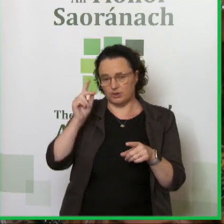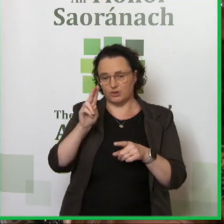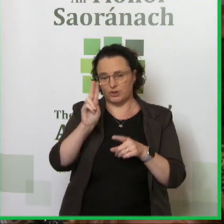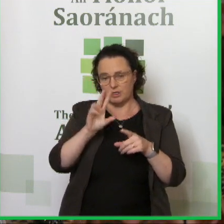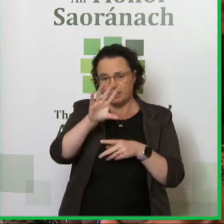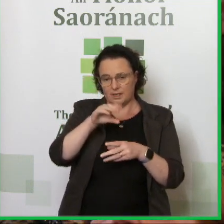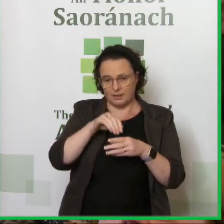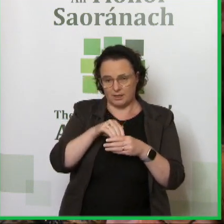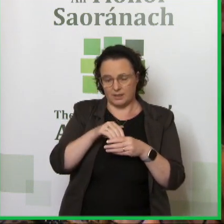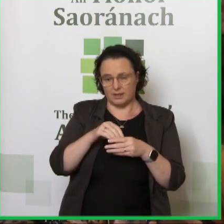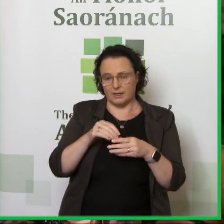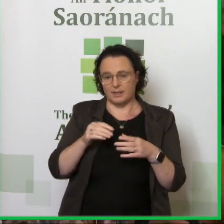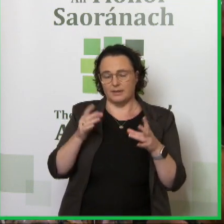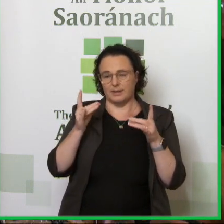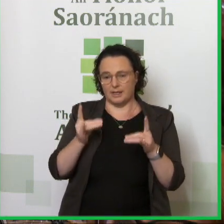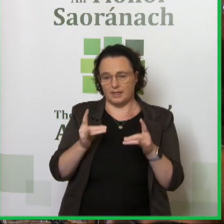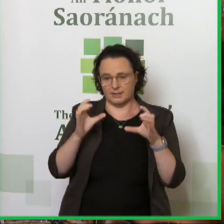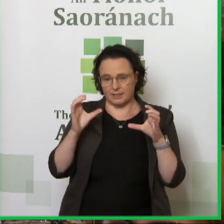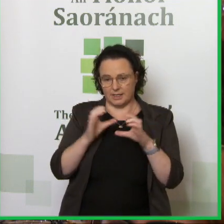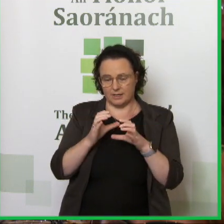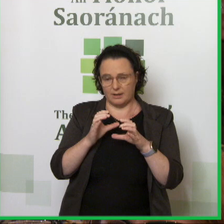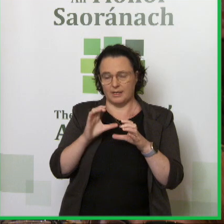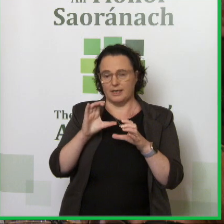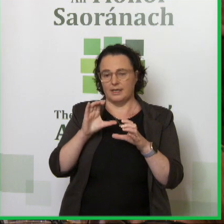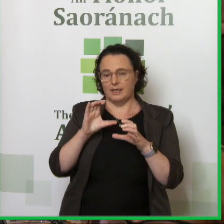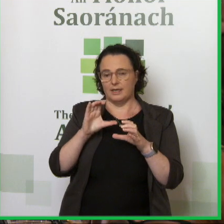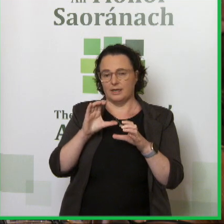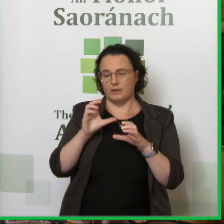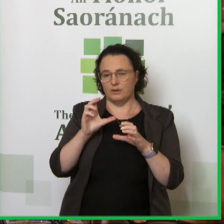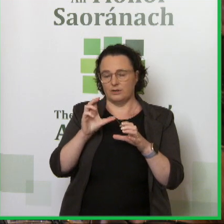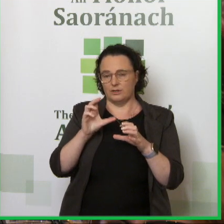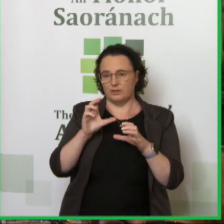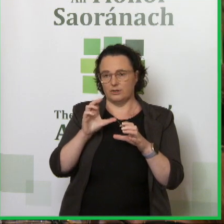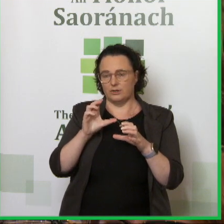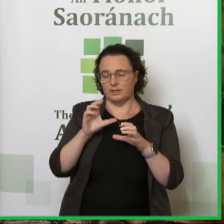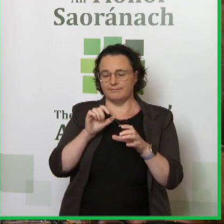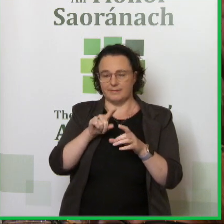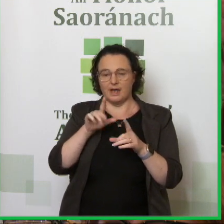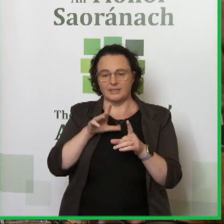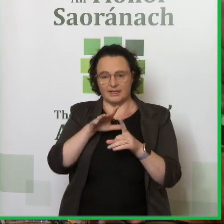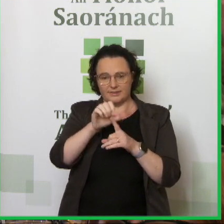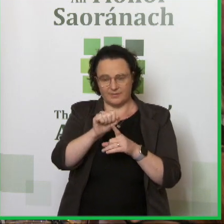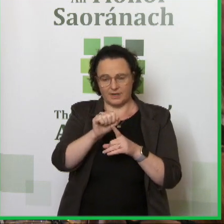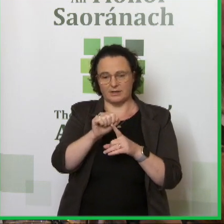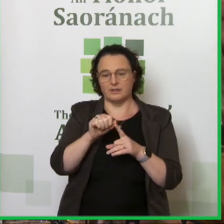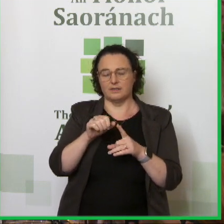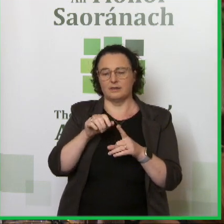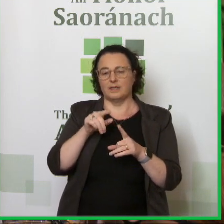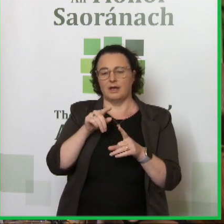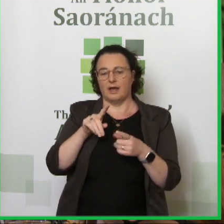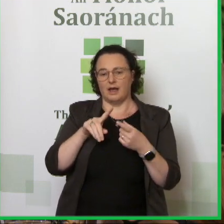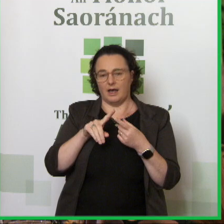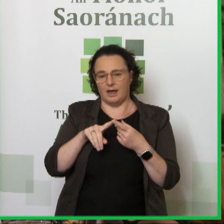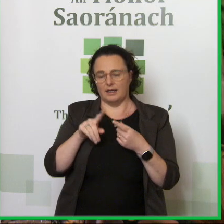include the healthcare indicator unit identifier to this as well, and to link